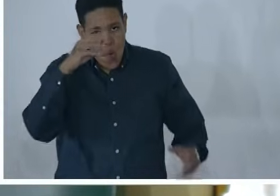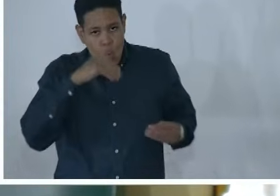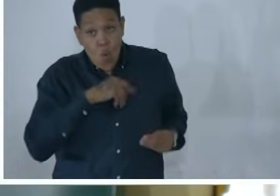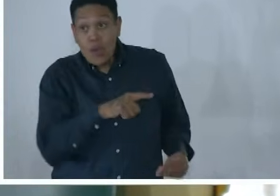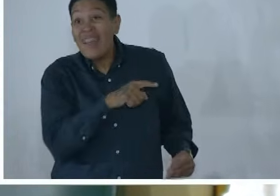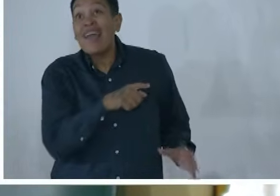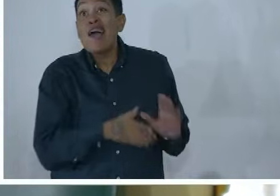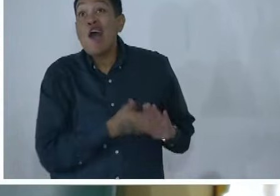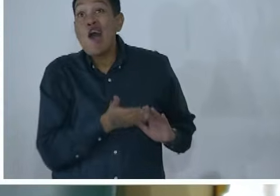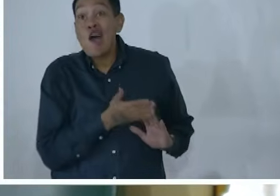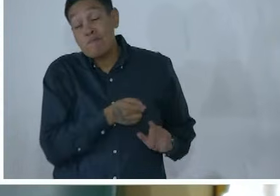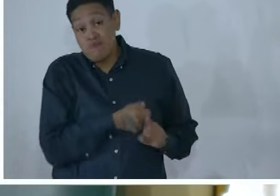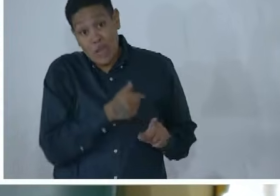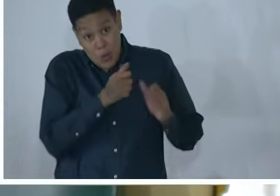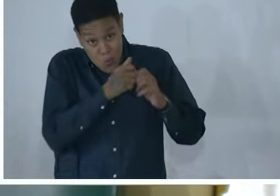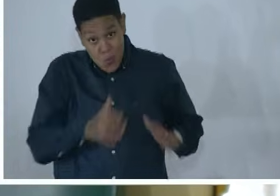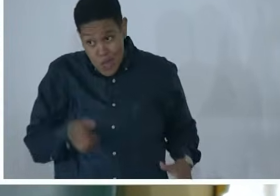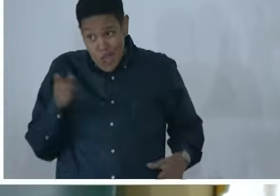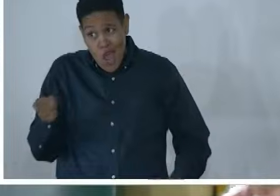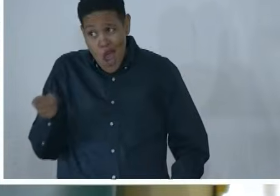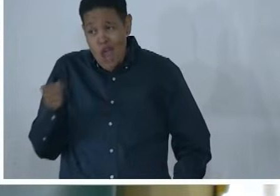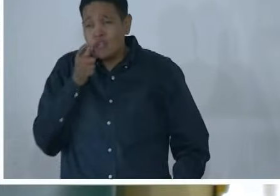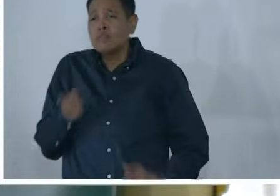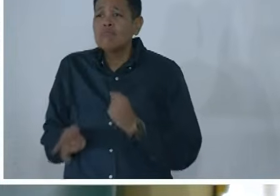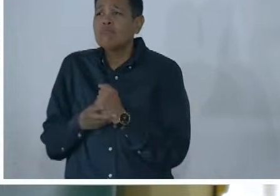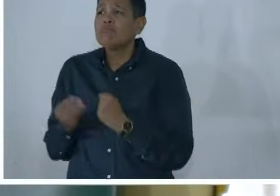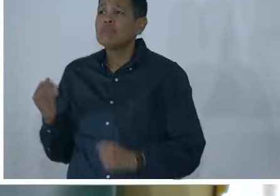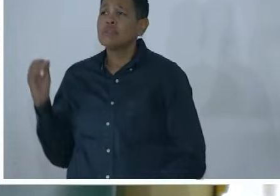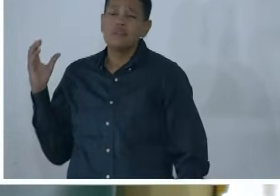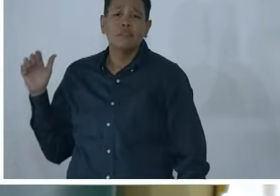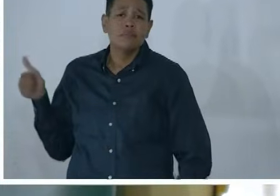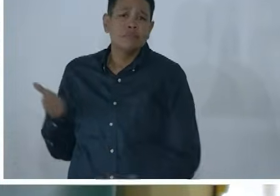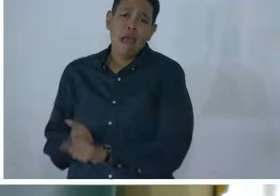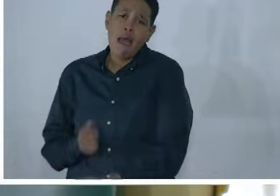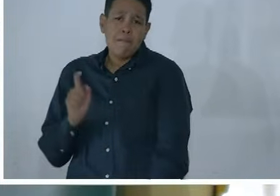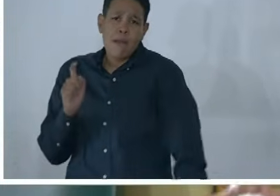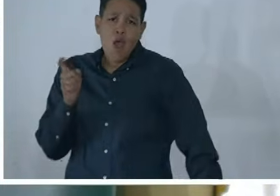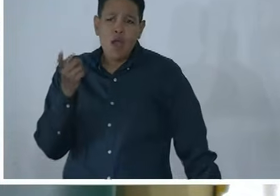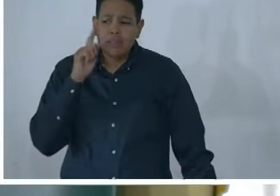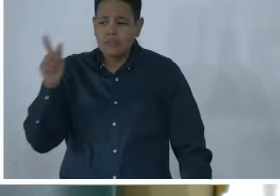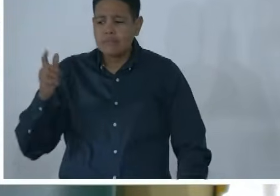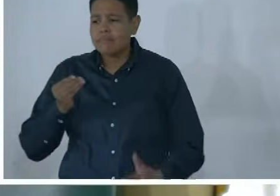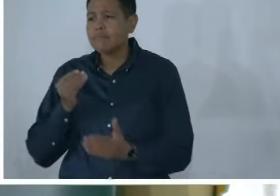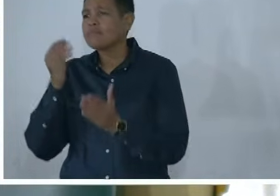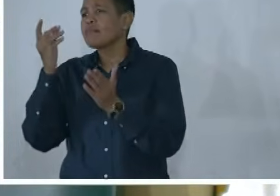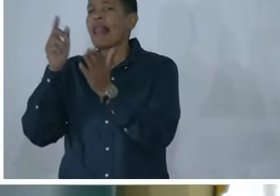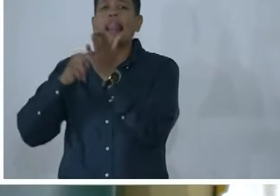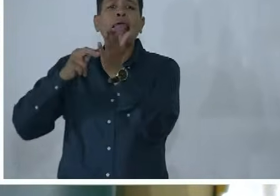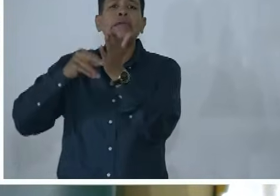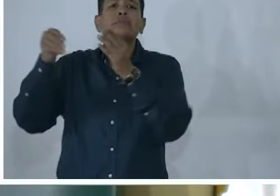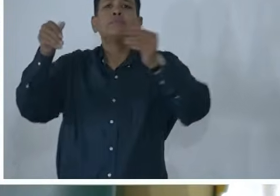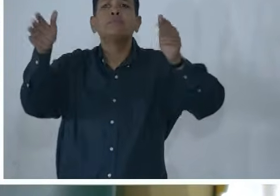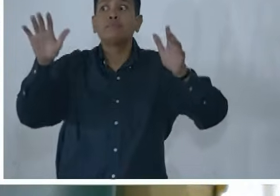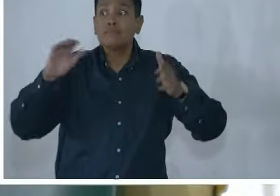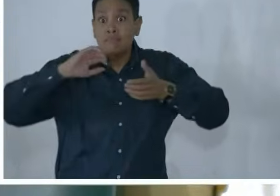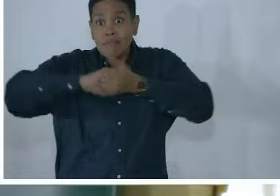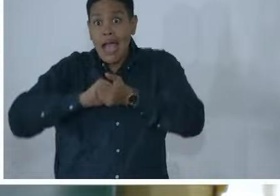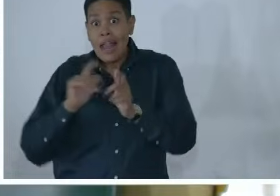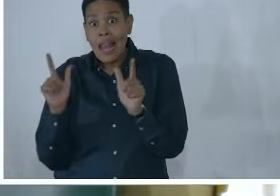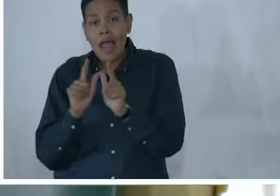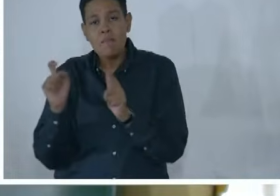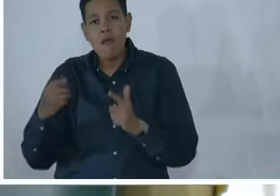can't operate without reserves, without mining leases, and without mining